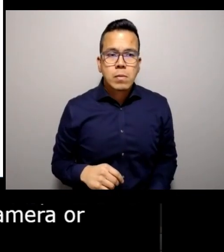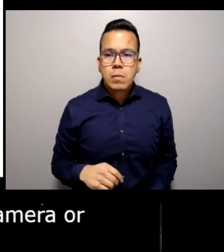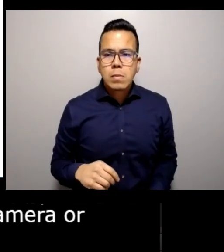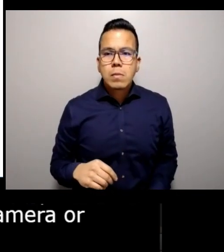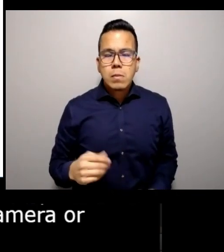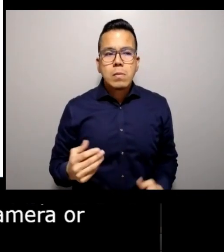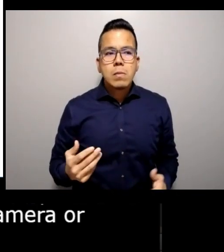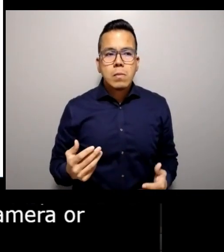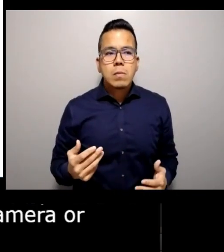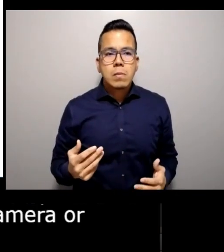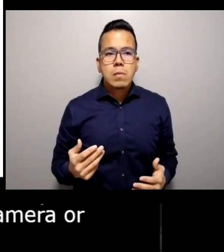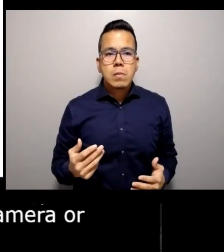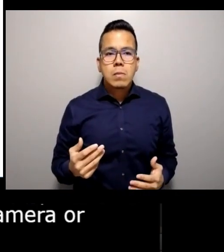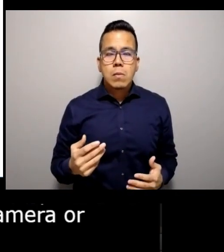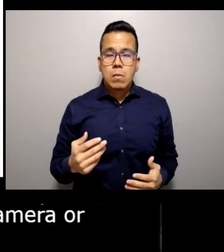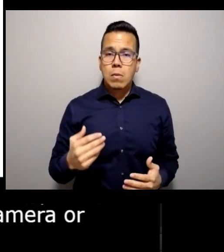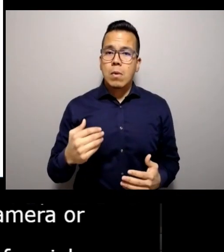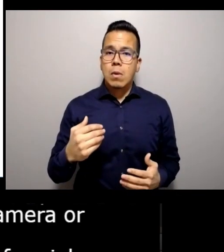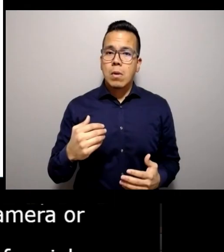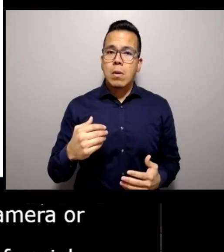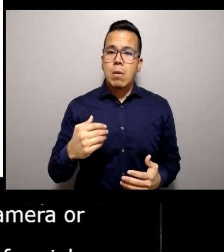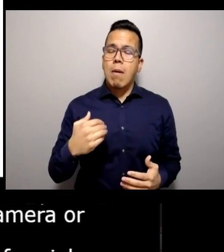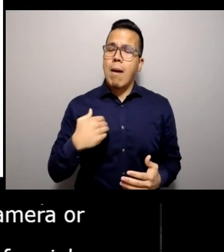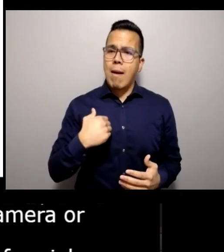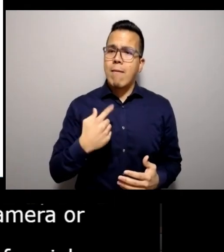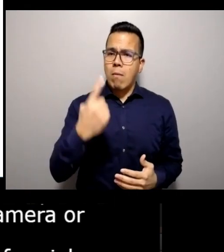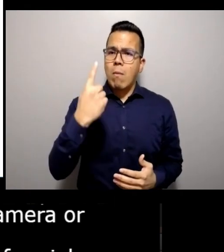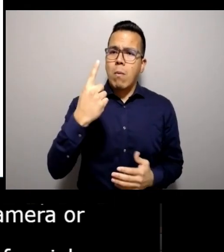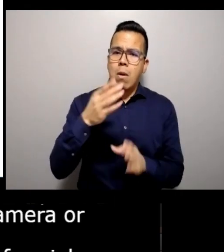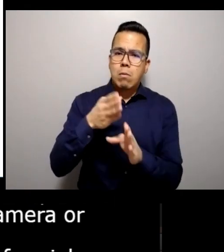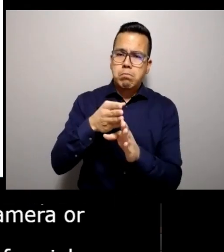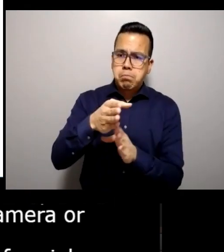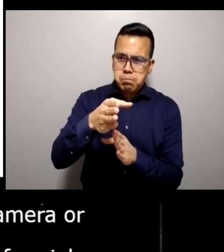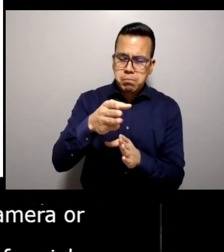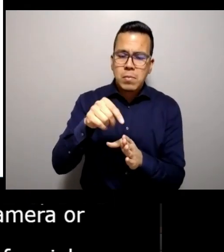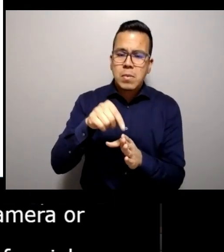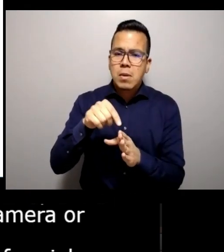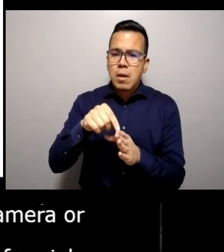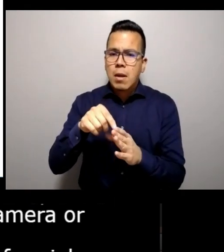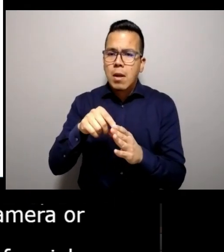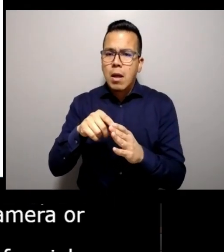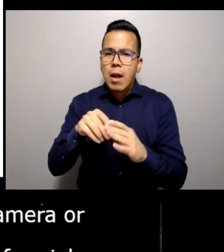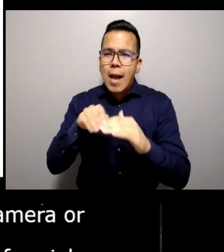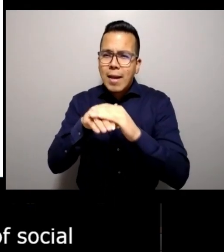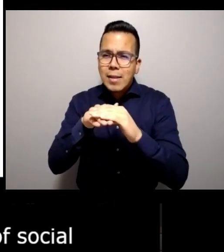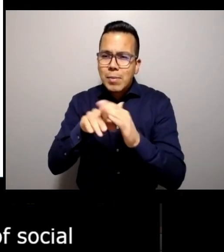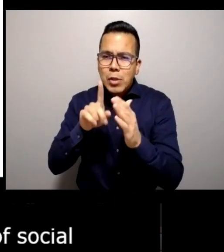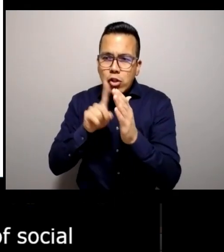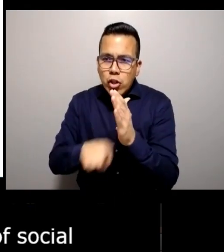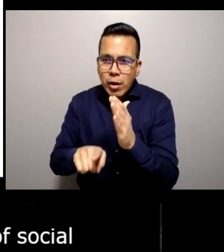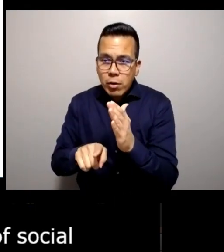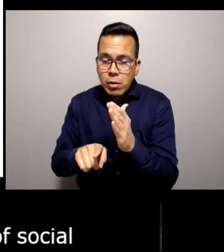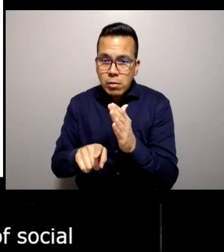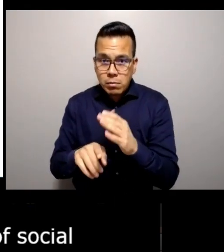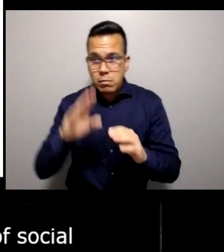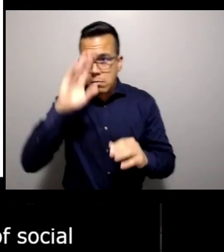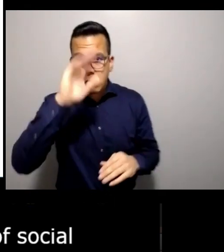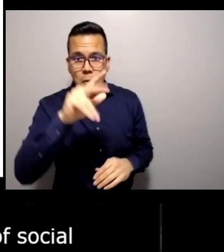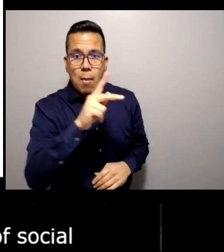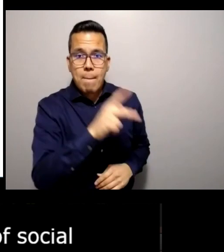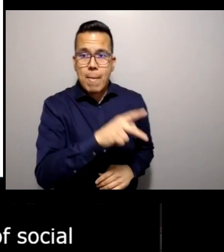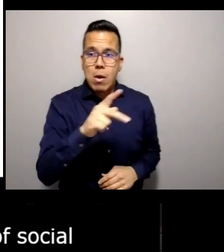various forms of social media, not all, of course. PowerPoint, for instance, does have a social media